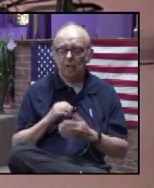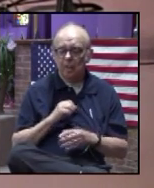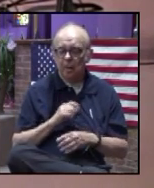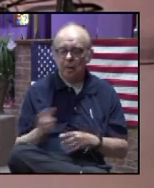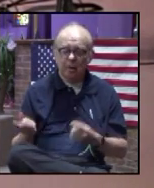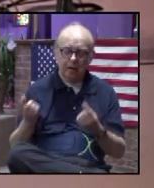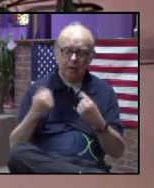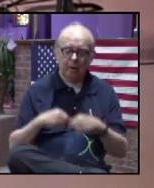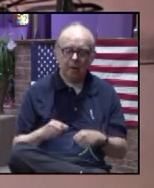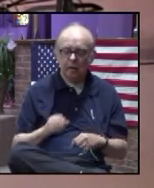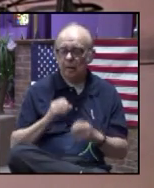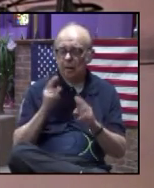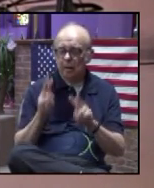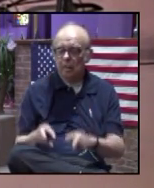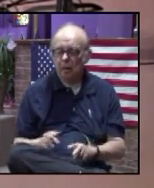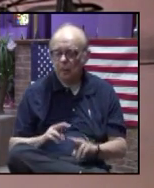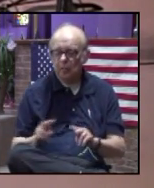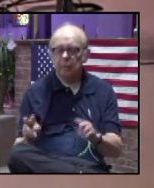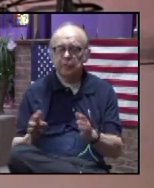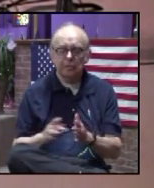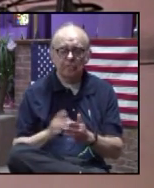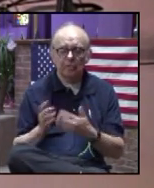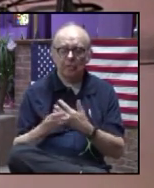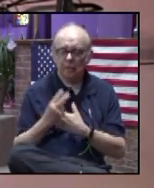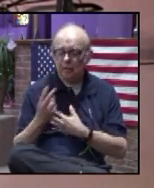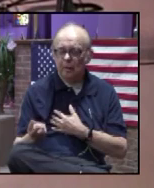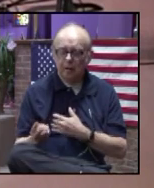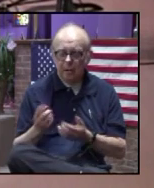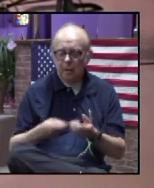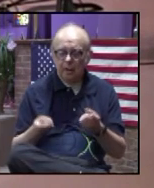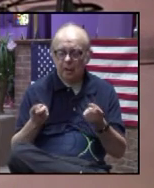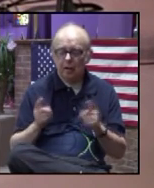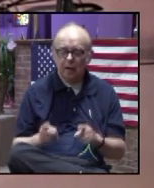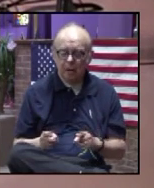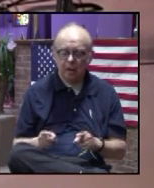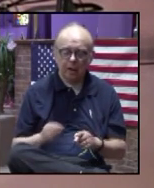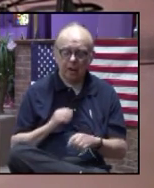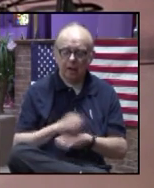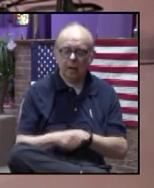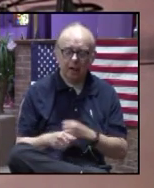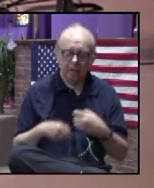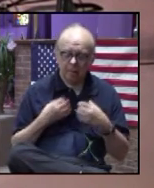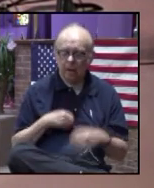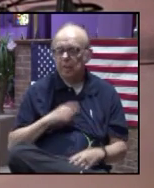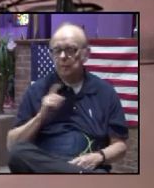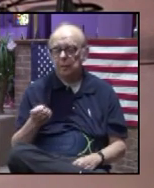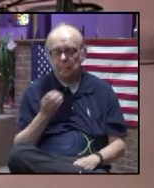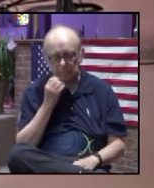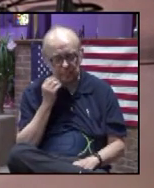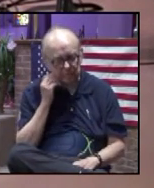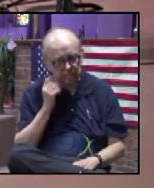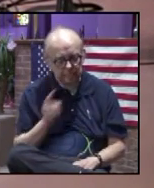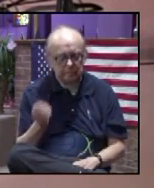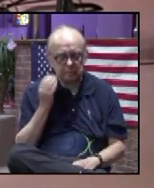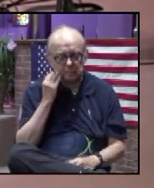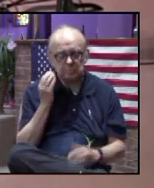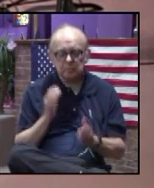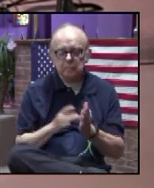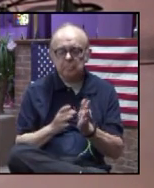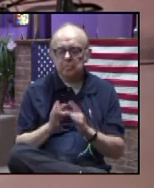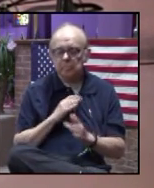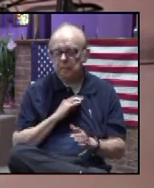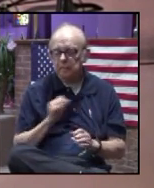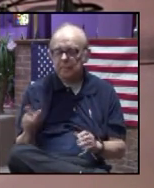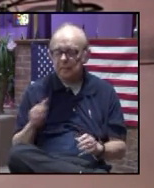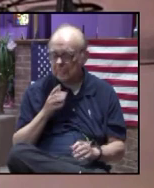come around as spectators to watch the show, when they saw what had actually happened, were overcome with grief and headed home. Those who knew Jesus well, along